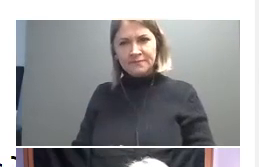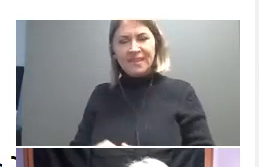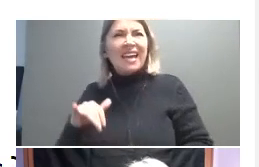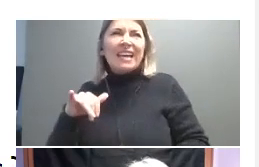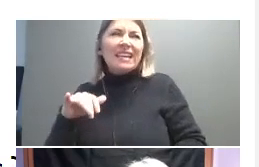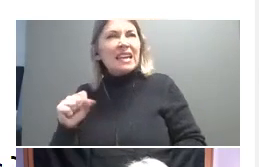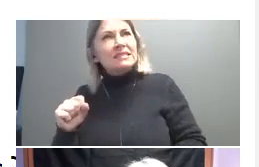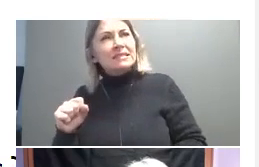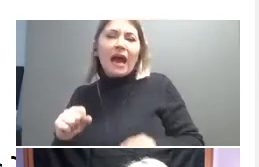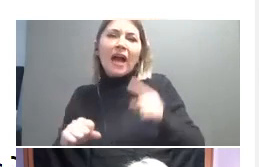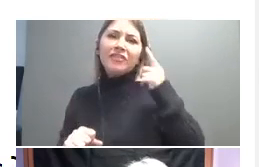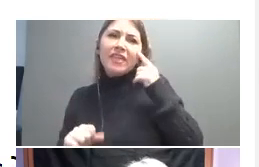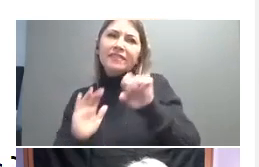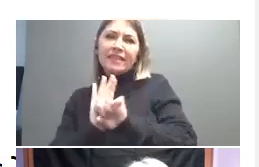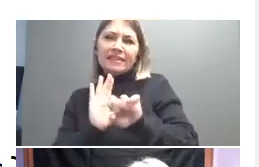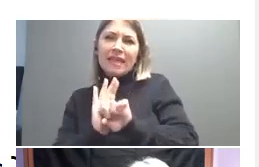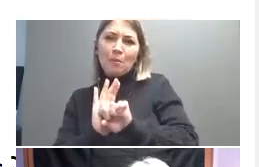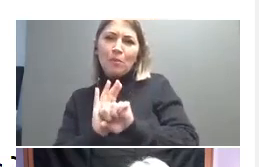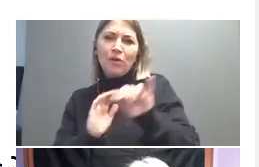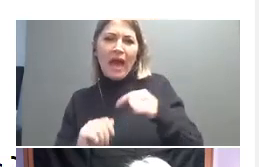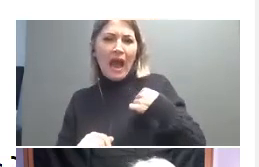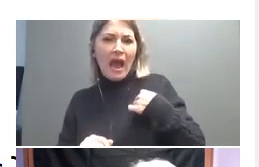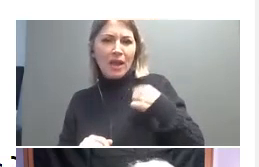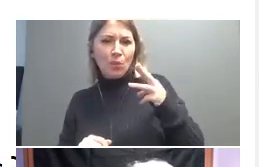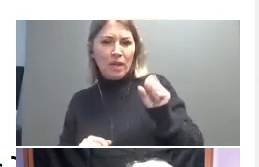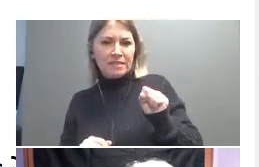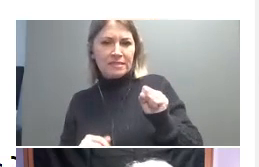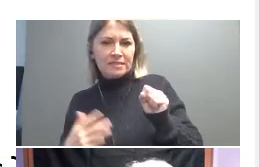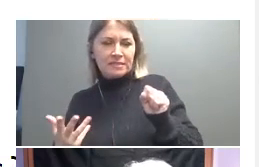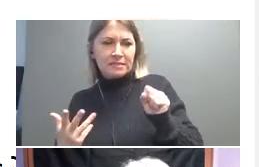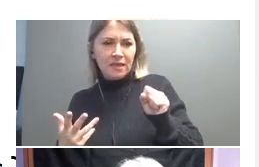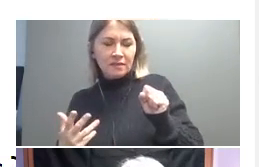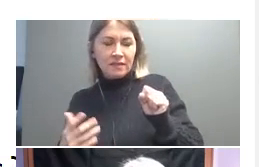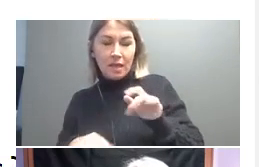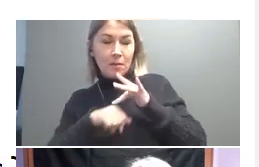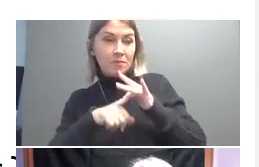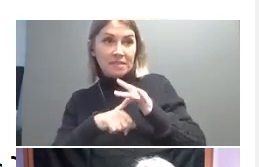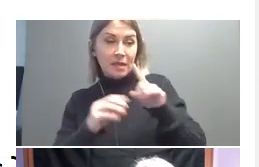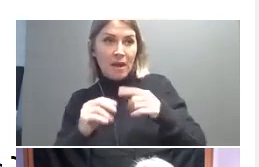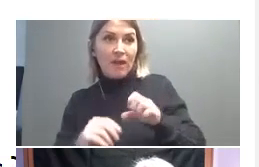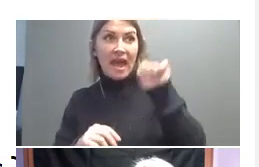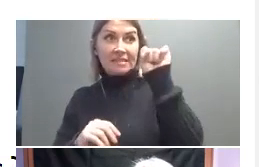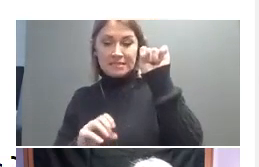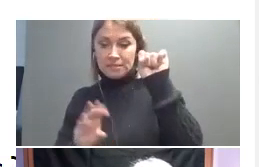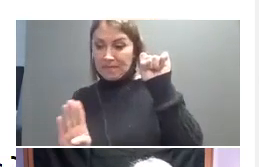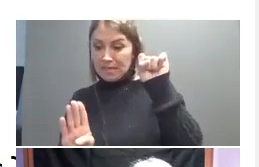Yes, I think the example that I was getting hung up on is if S to B was +1 and